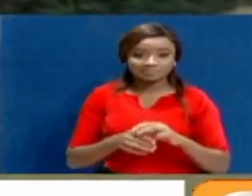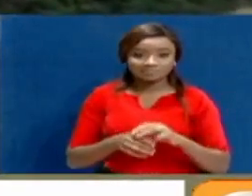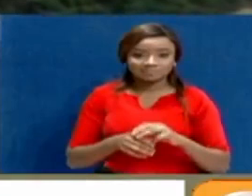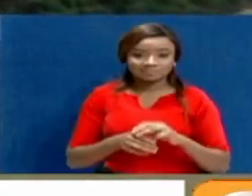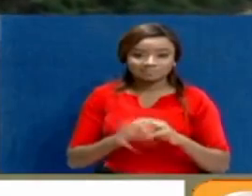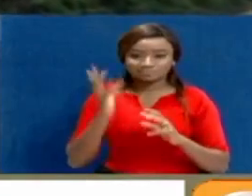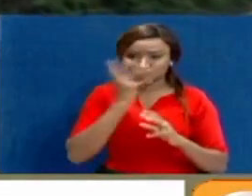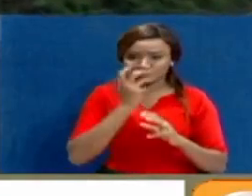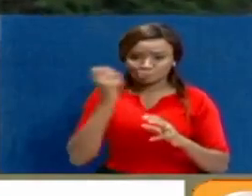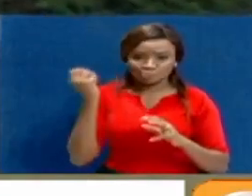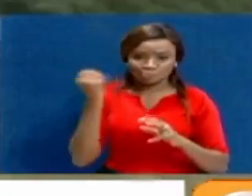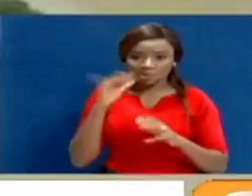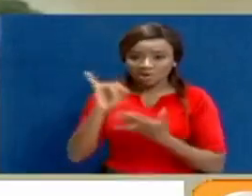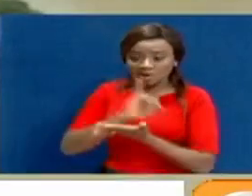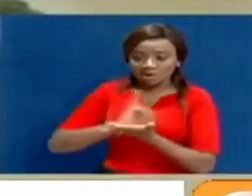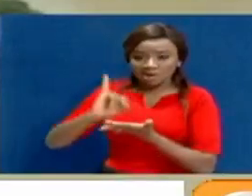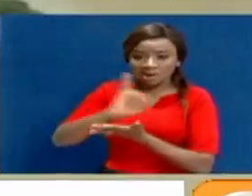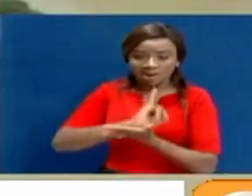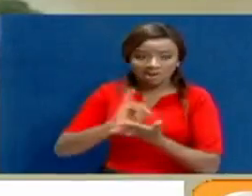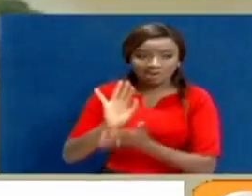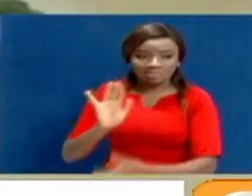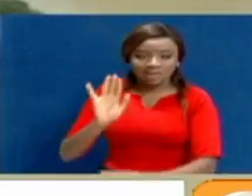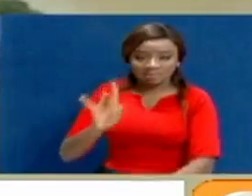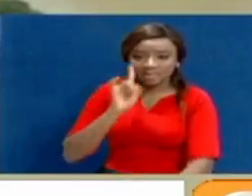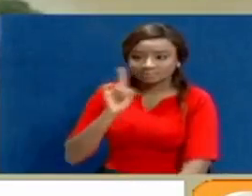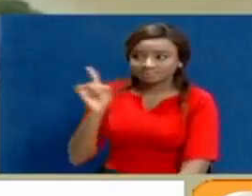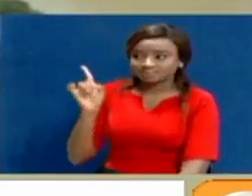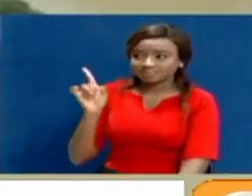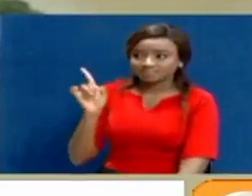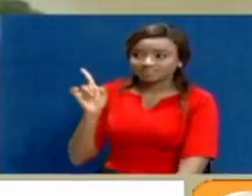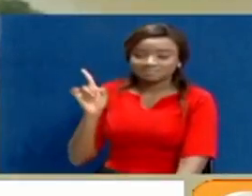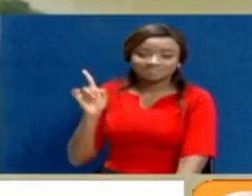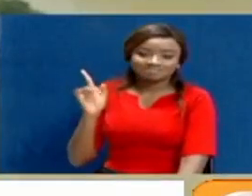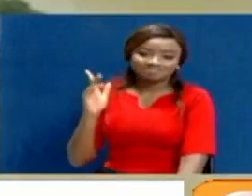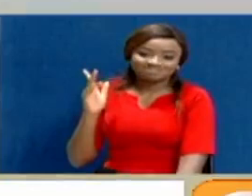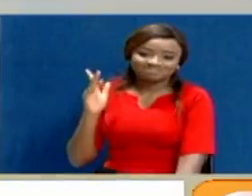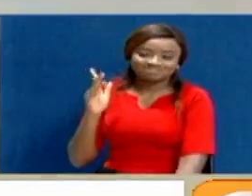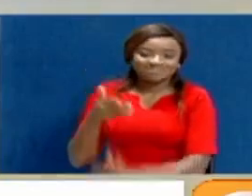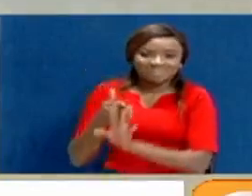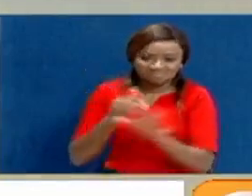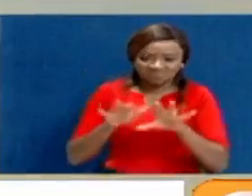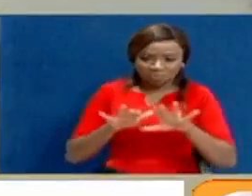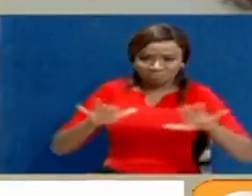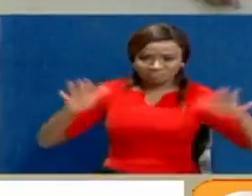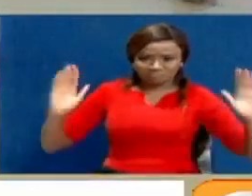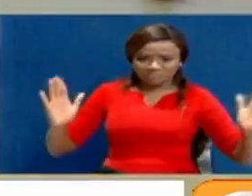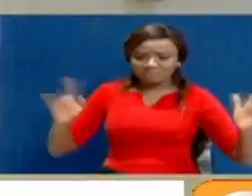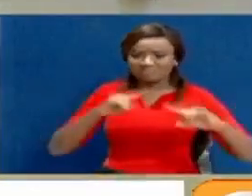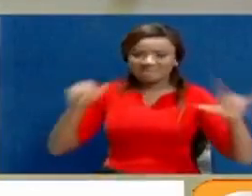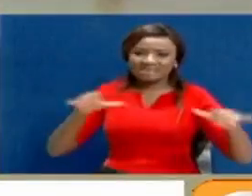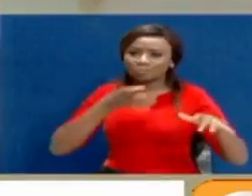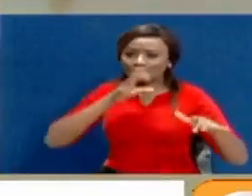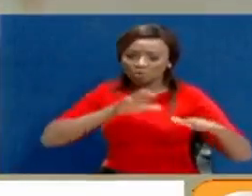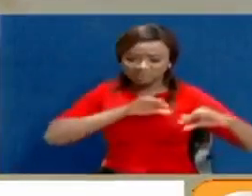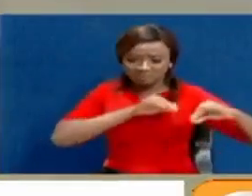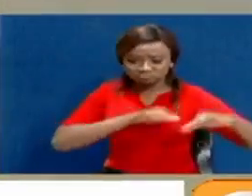The beautiful Longicharo Island. Now a far cry from its former self after Lake Baringo continues